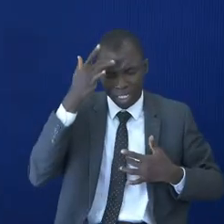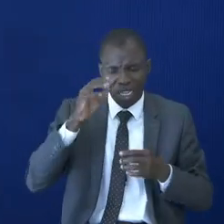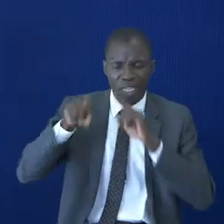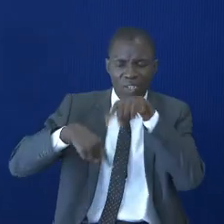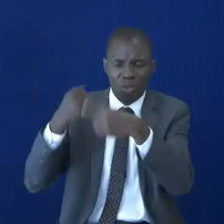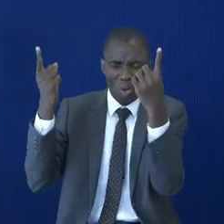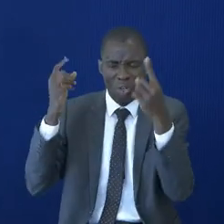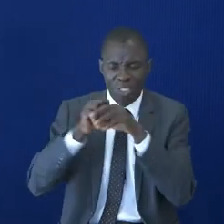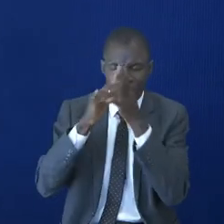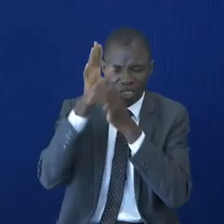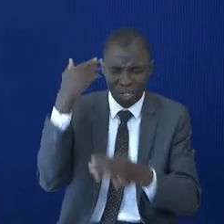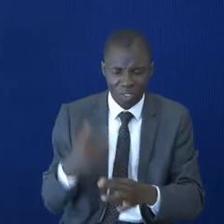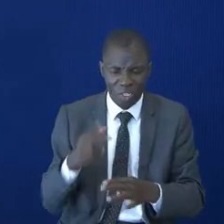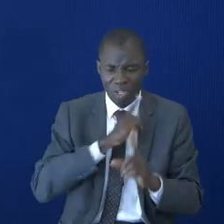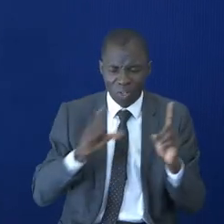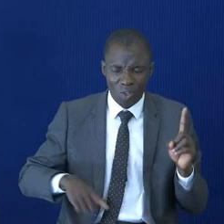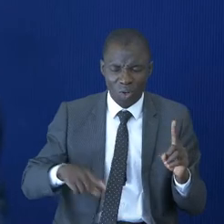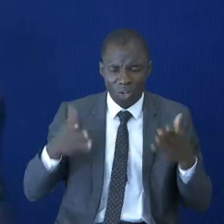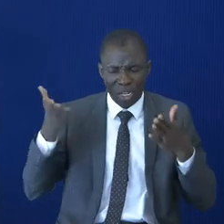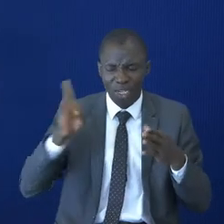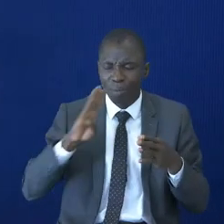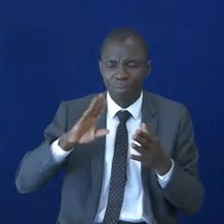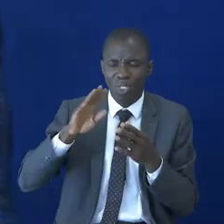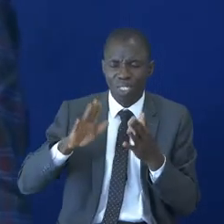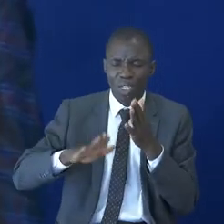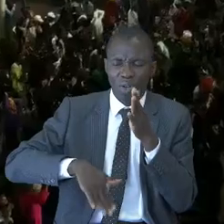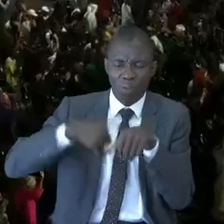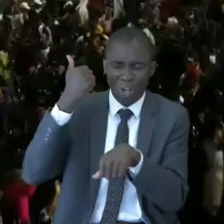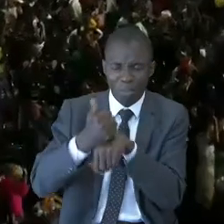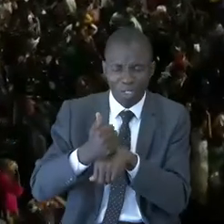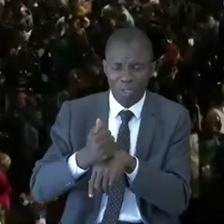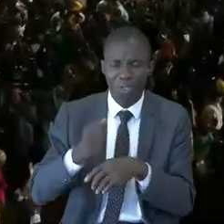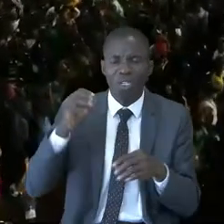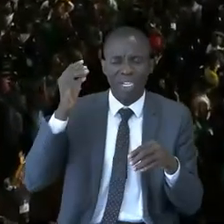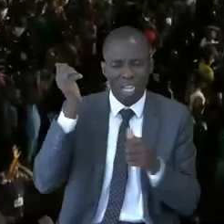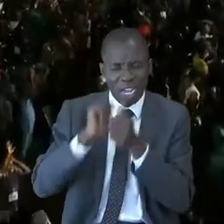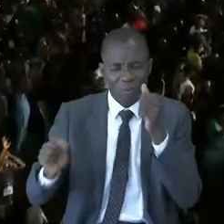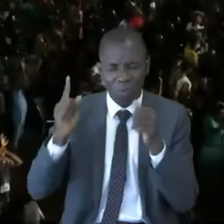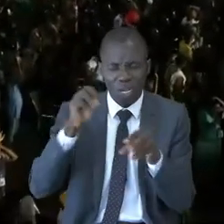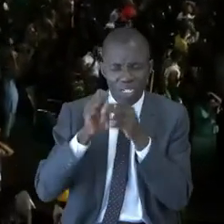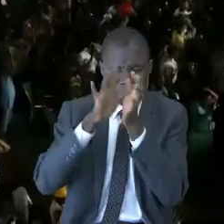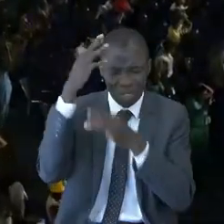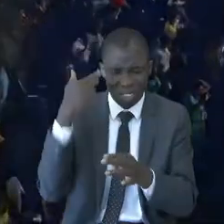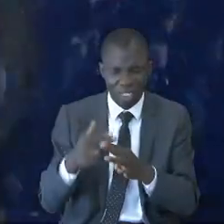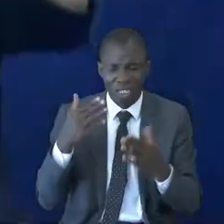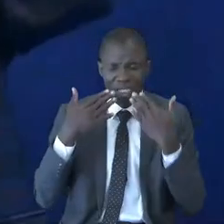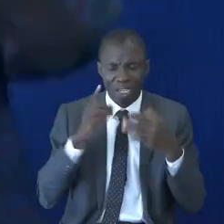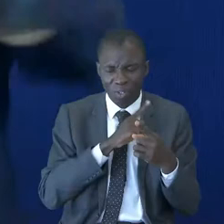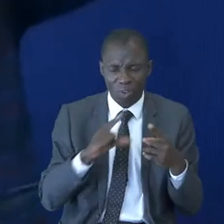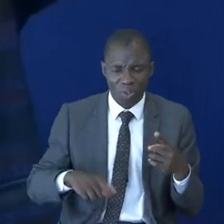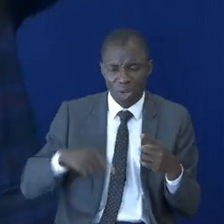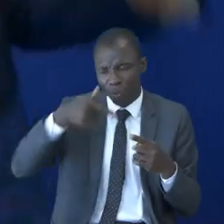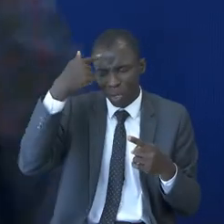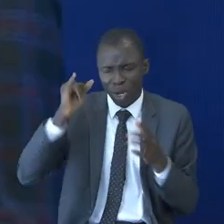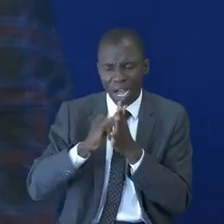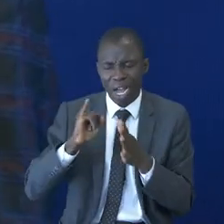gone. Lord, let there be confirmation everywhere. Thank you, Lord, because I know it